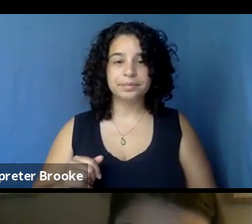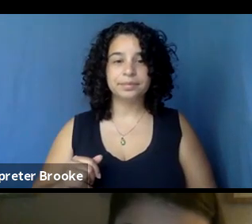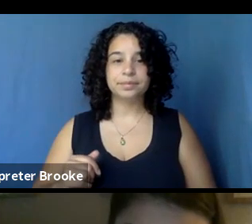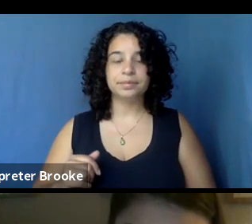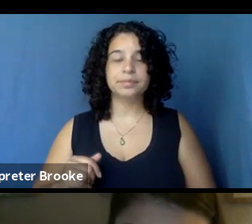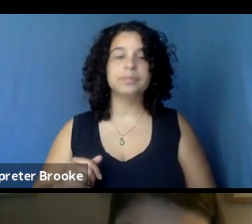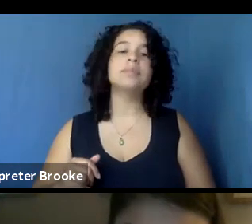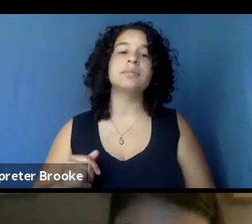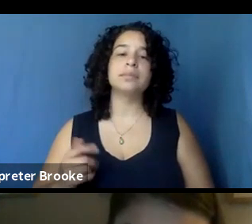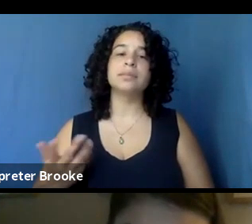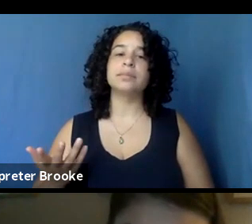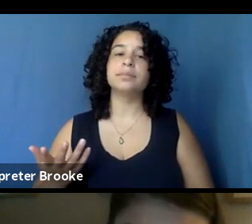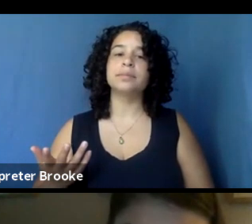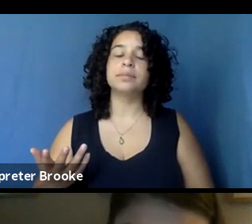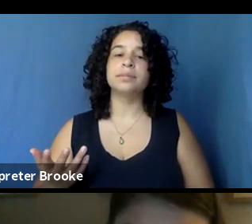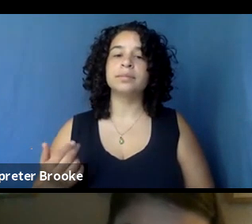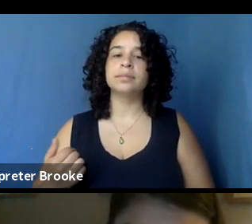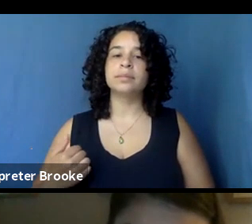I think